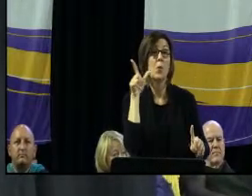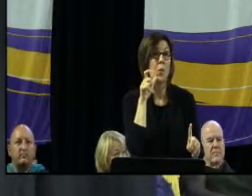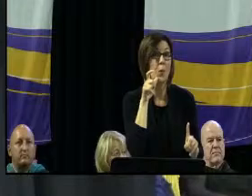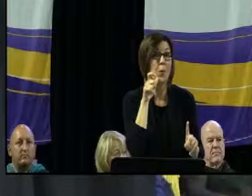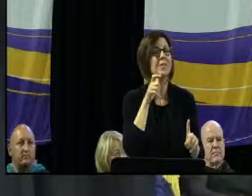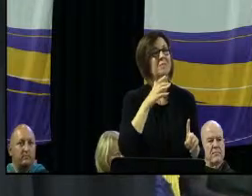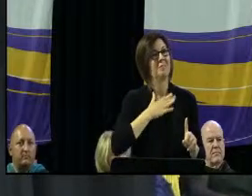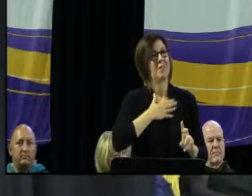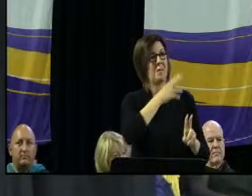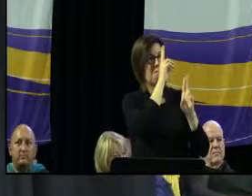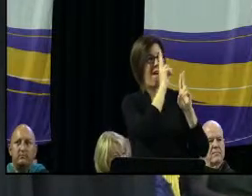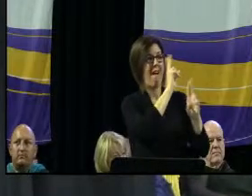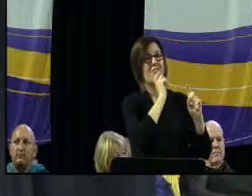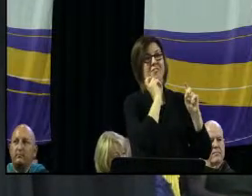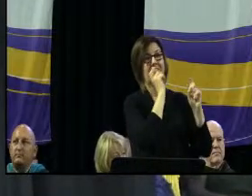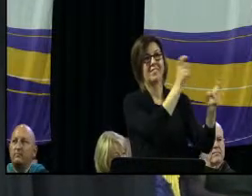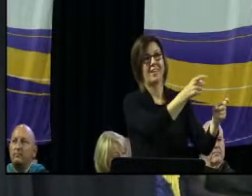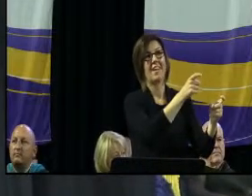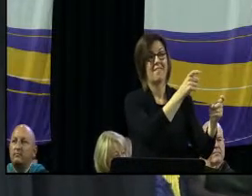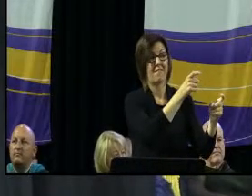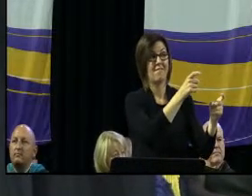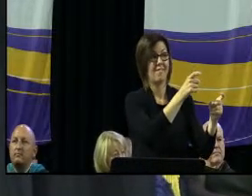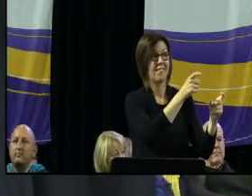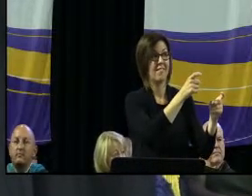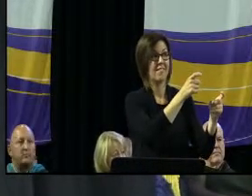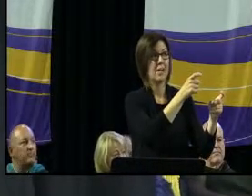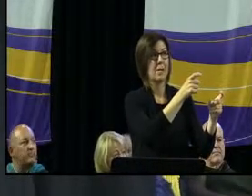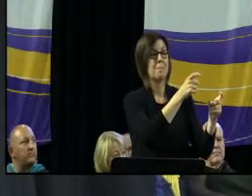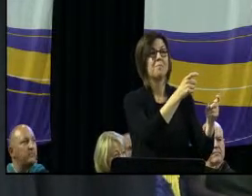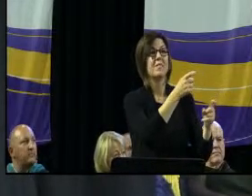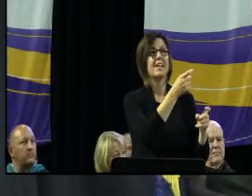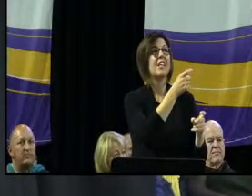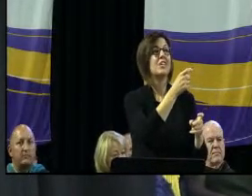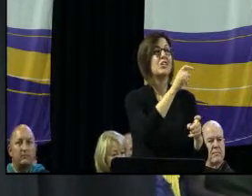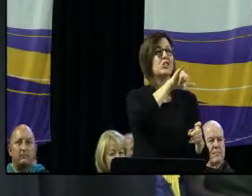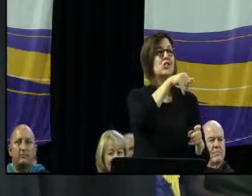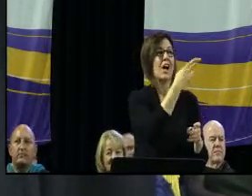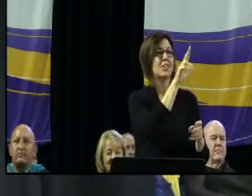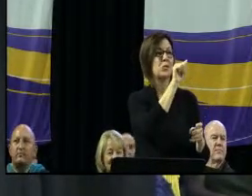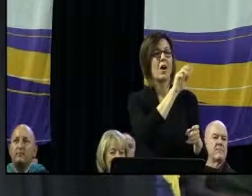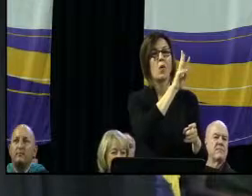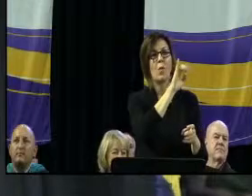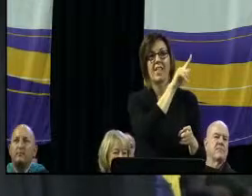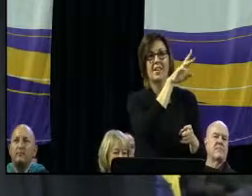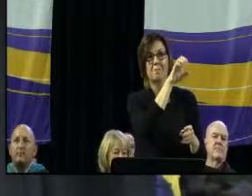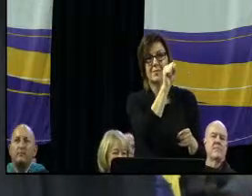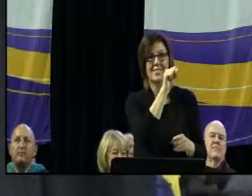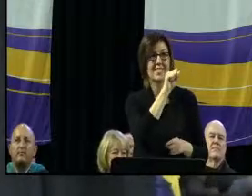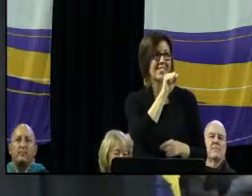and privilege to award this year's winner, Mr. Joshua Williams.